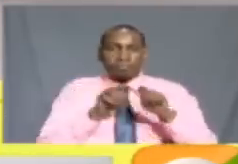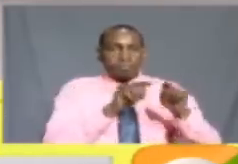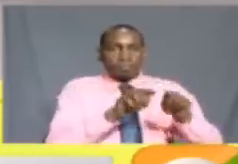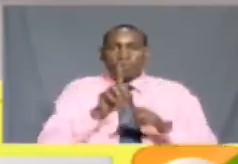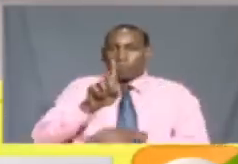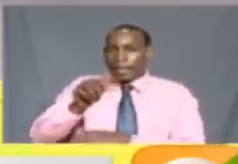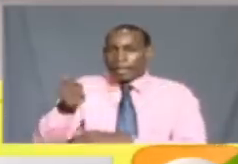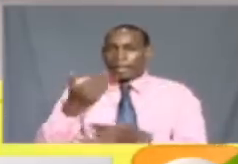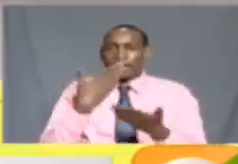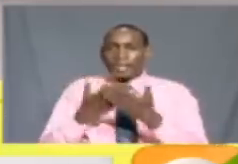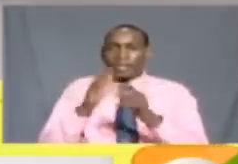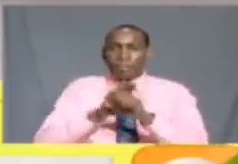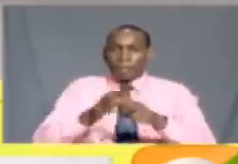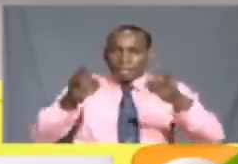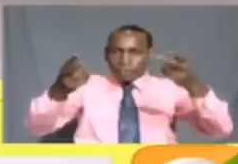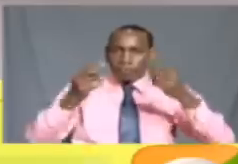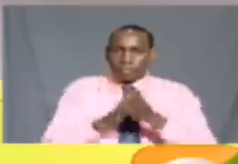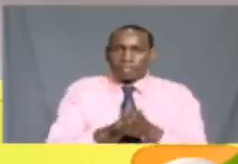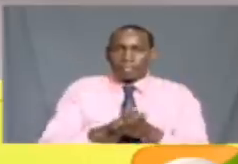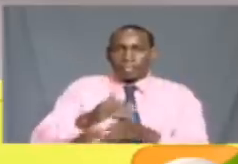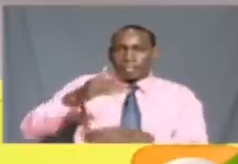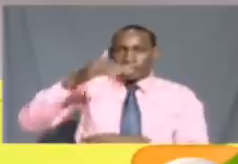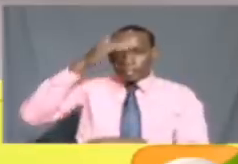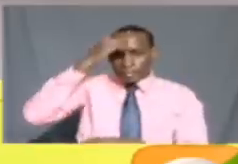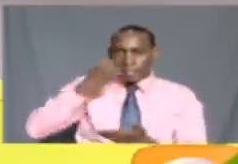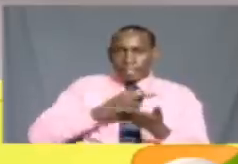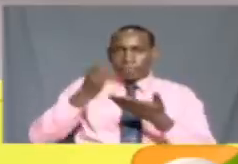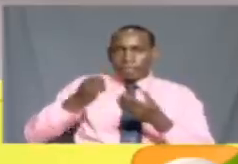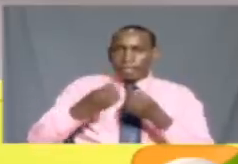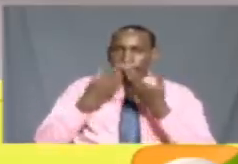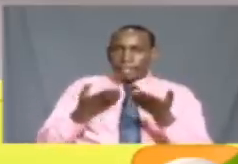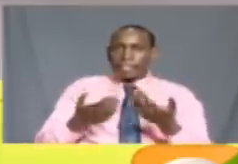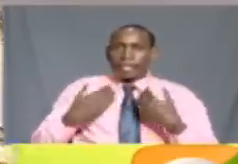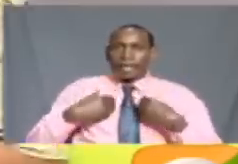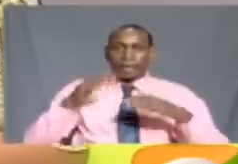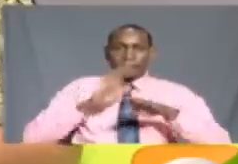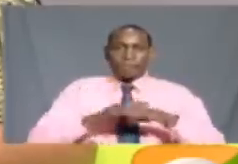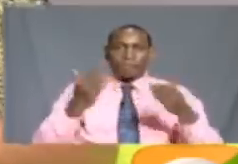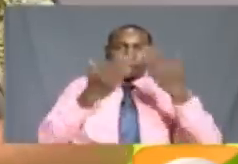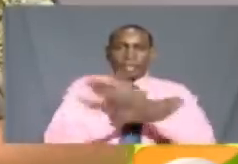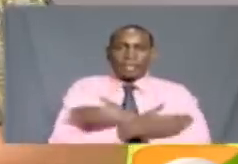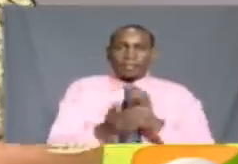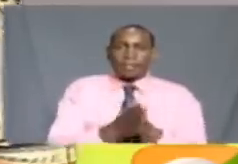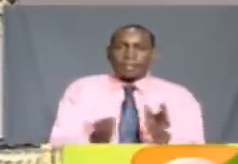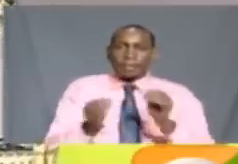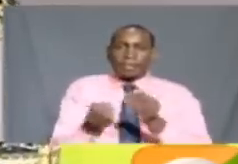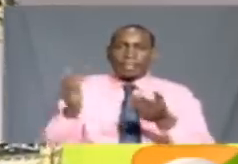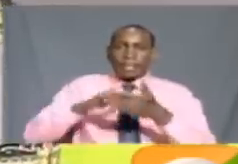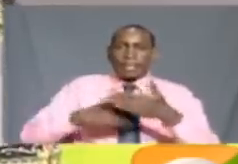each other. Thank you so much for watching. That does it for Citizen Weekend. Have a lovely night. Let's do this again next week.